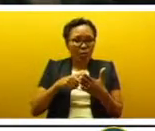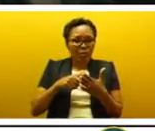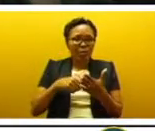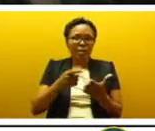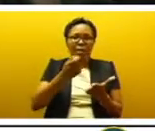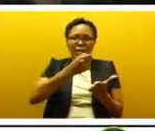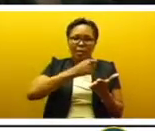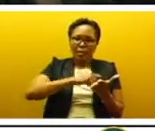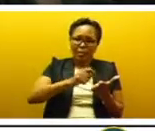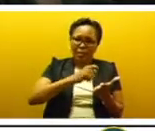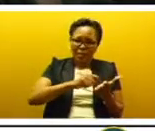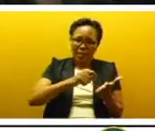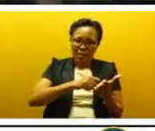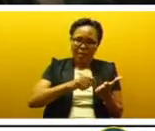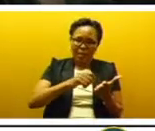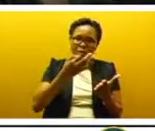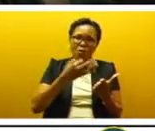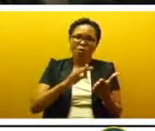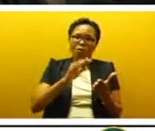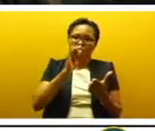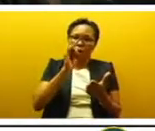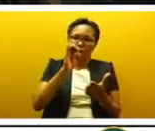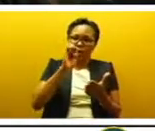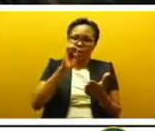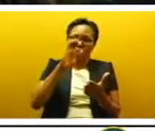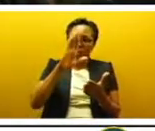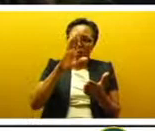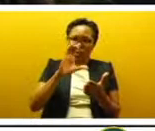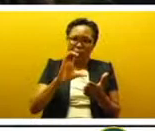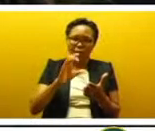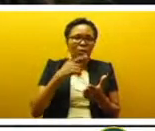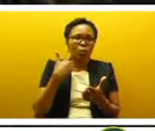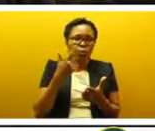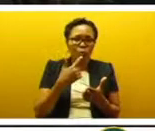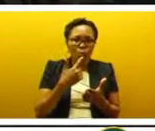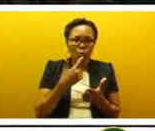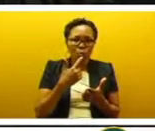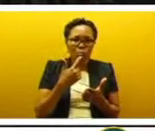secretary of IEBC is the